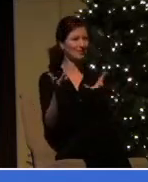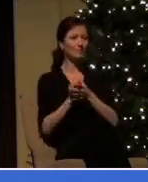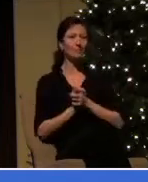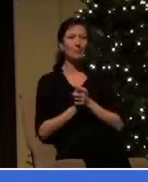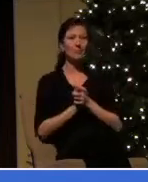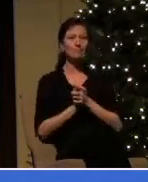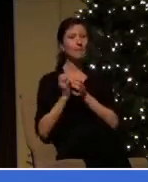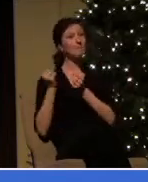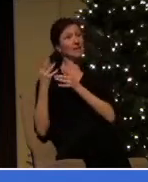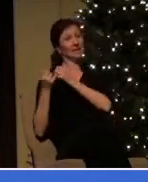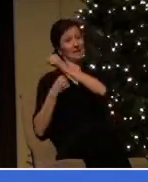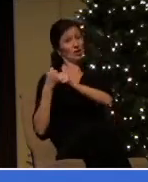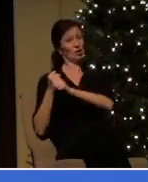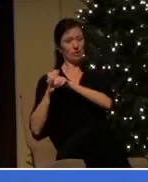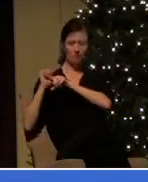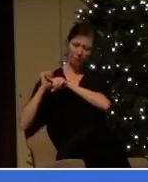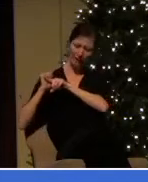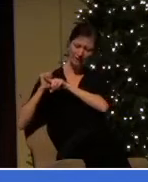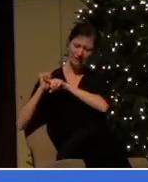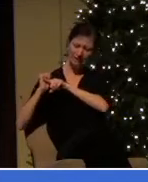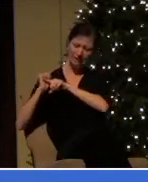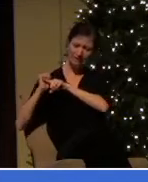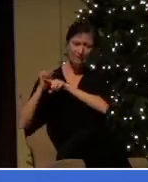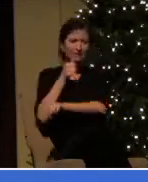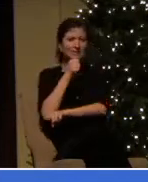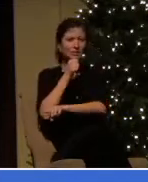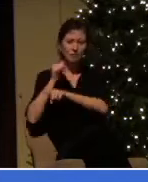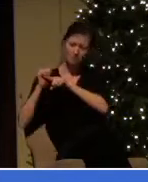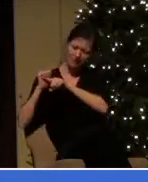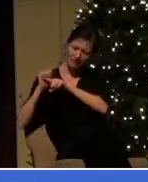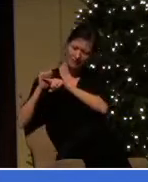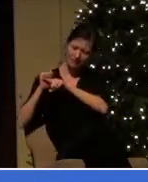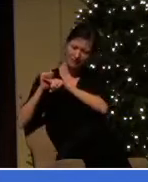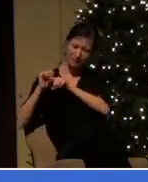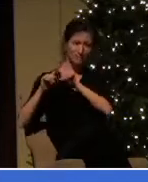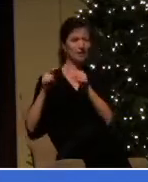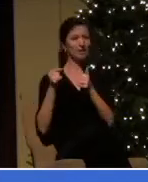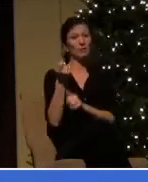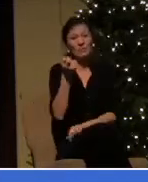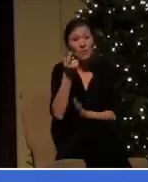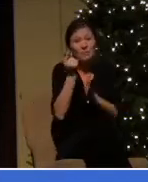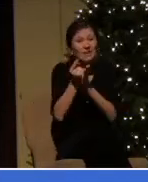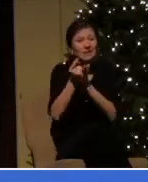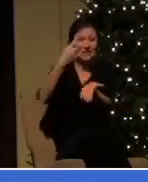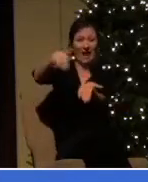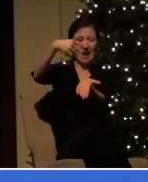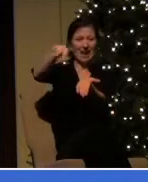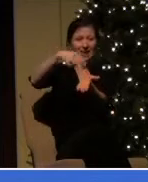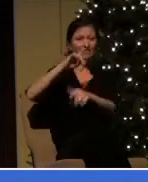to do, but she had fulfilled her life's dream. She had